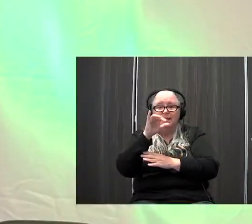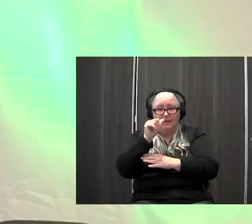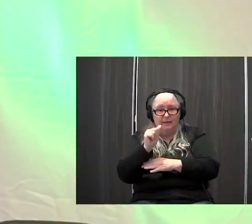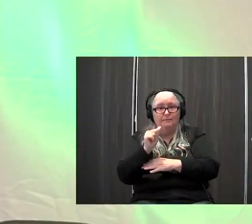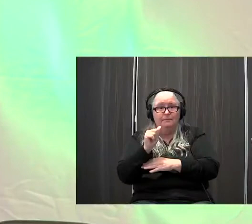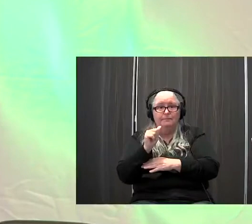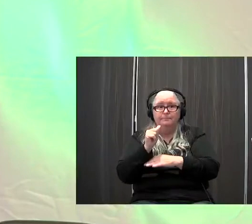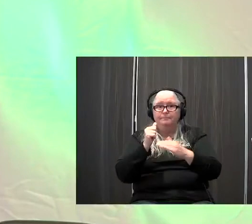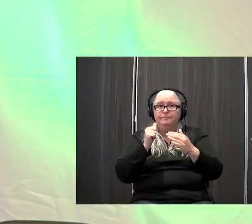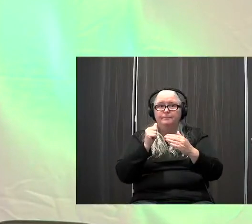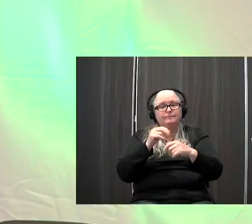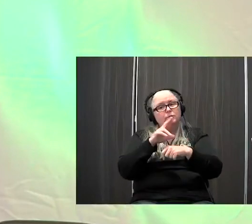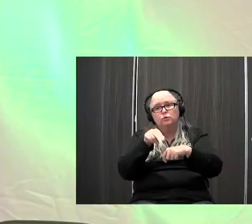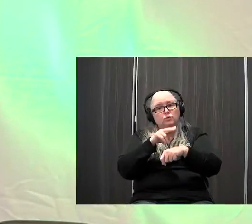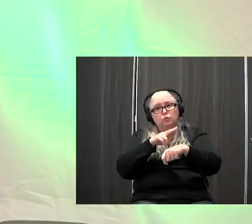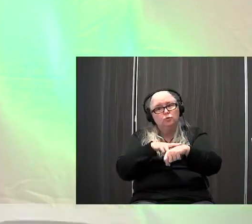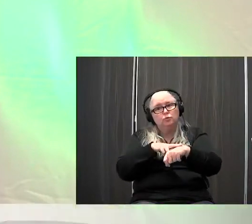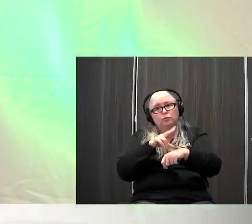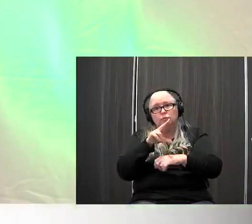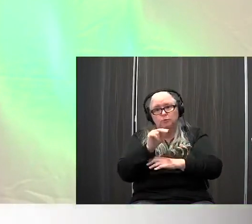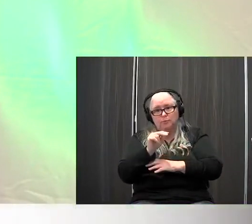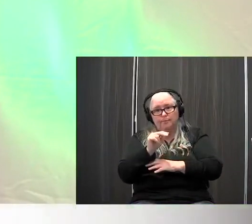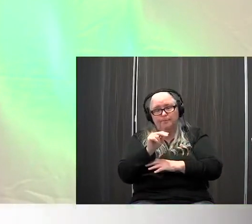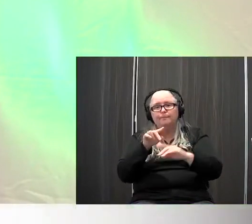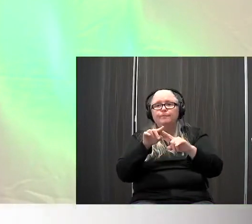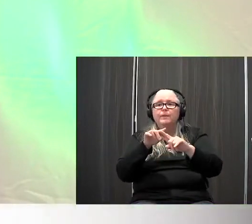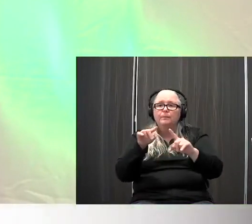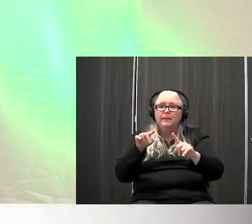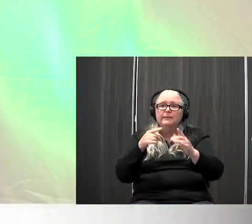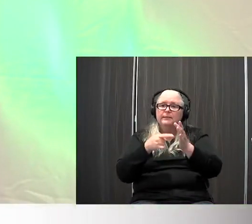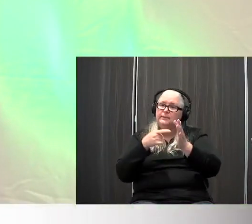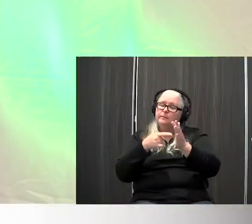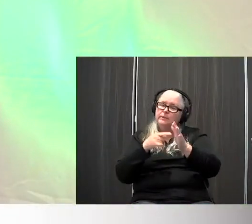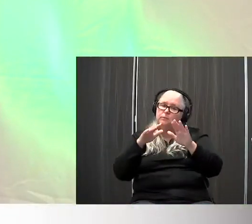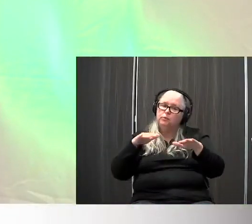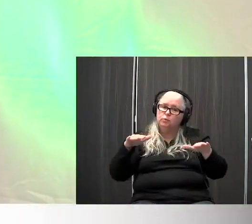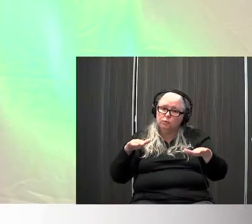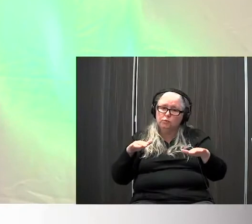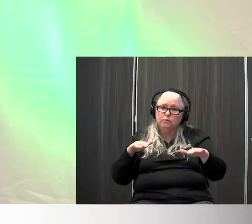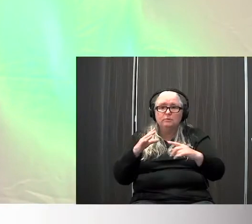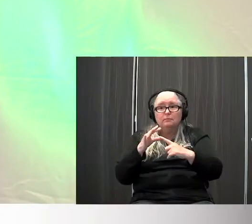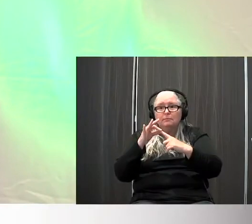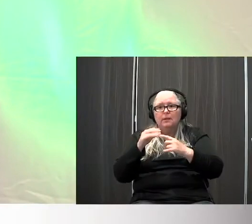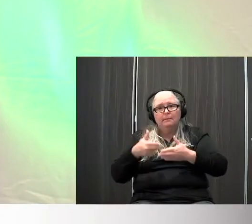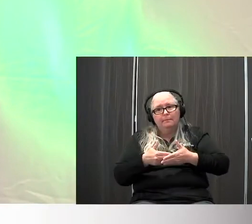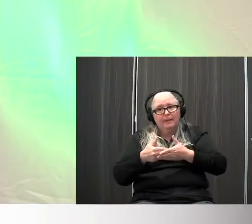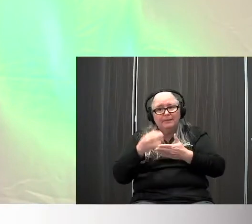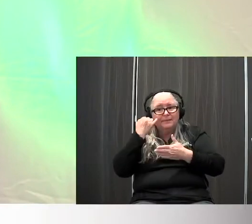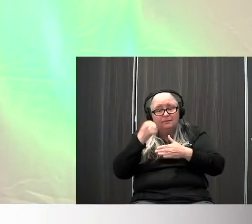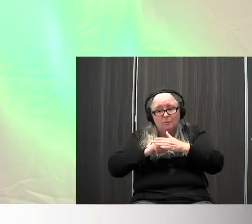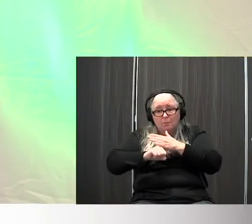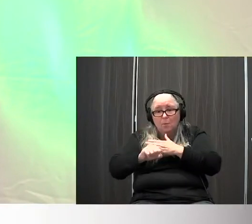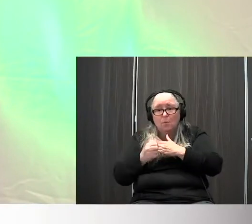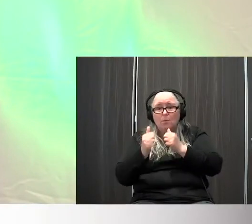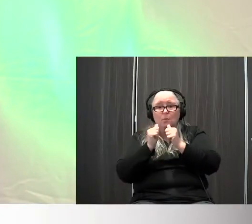Typically not. However, sometimes children, particularly babies, if they're born with growth hormone deficiency or